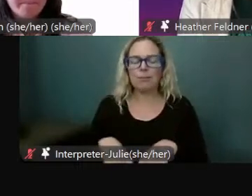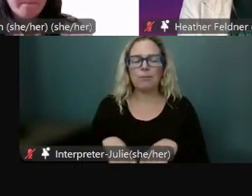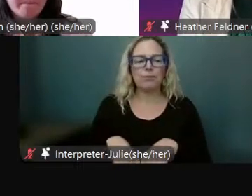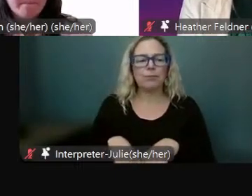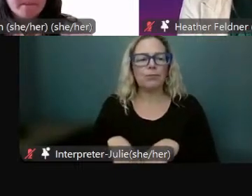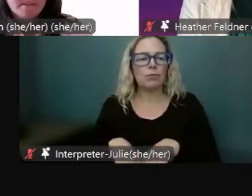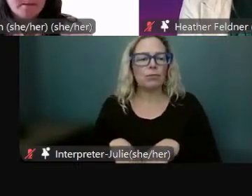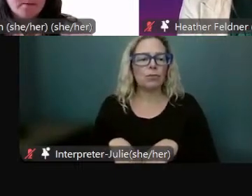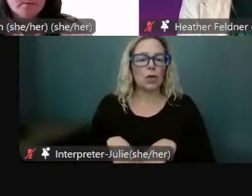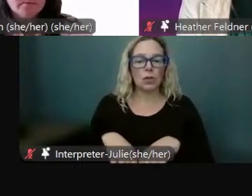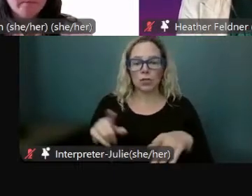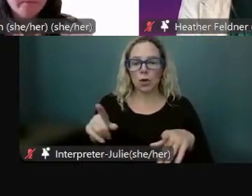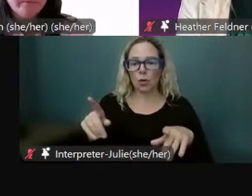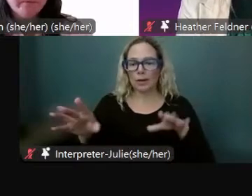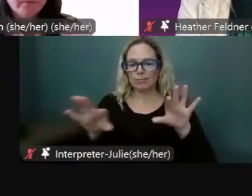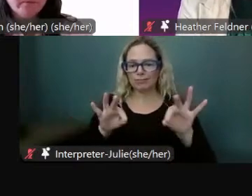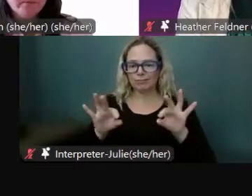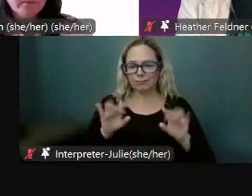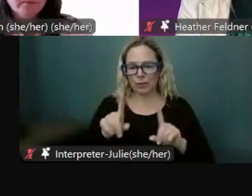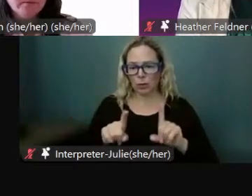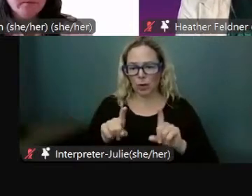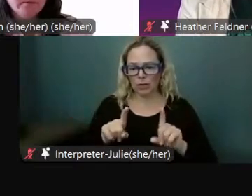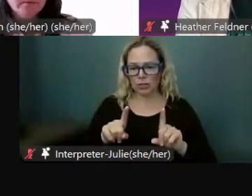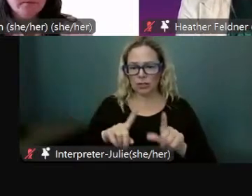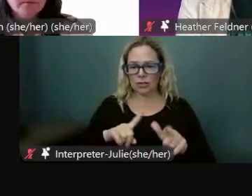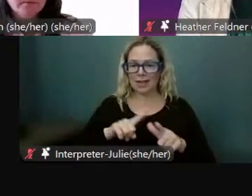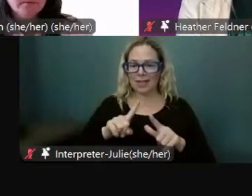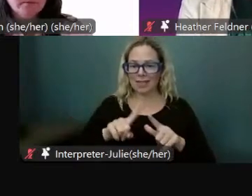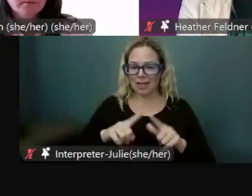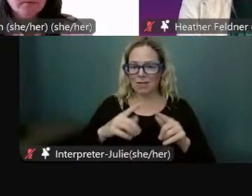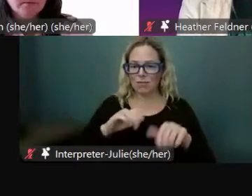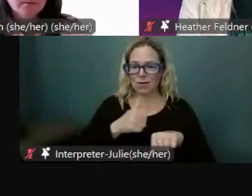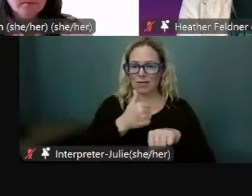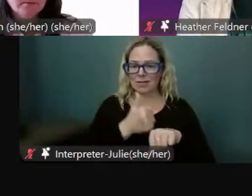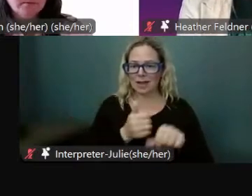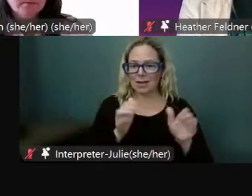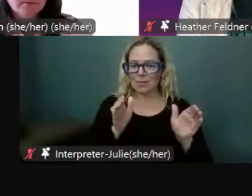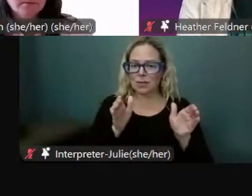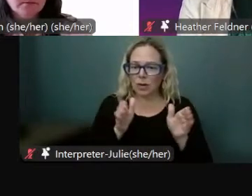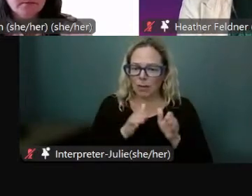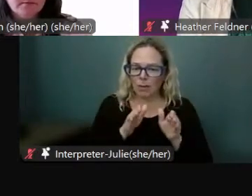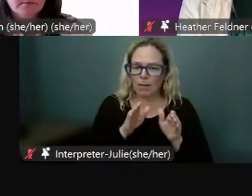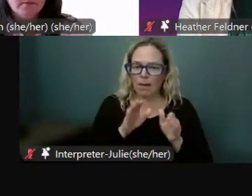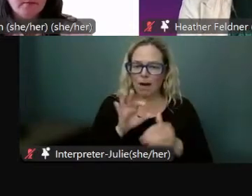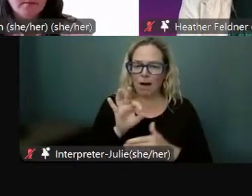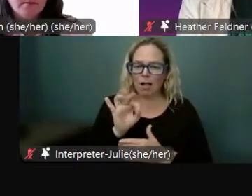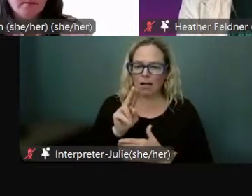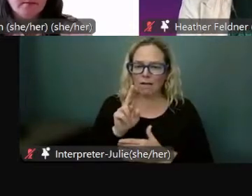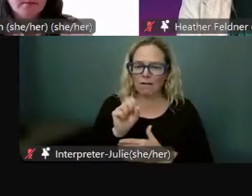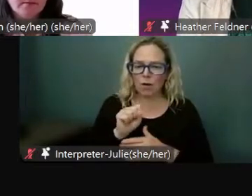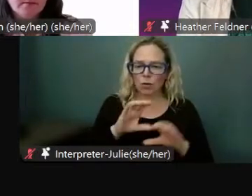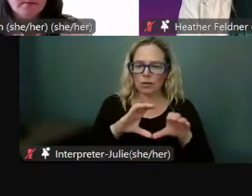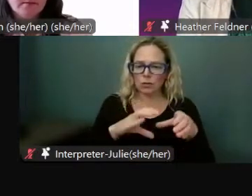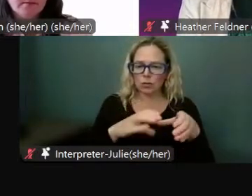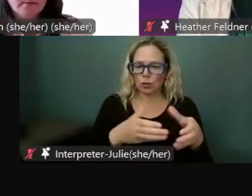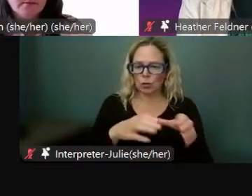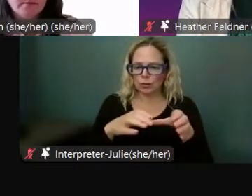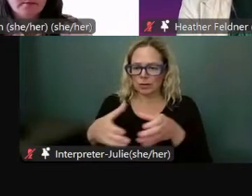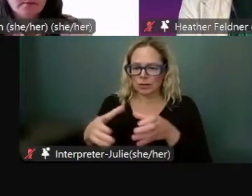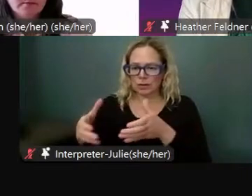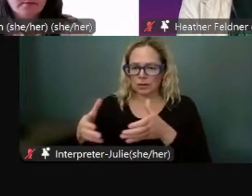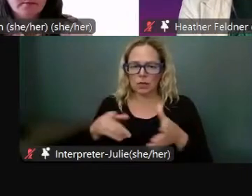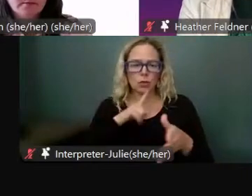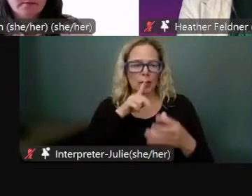in addition, we conducted small focus groups with folks after the workshops to get feedback in their